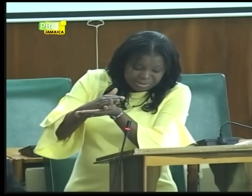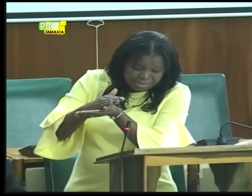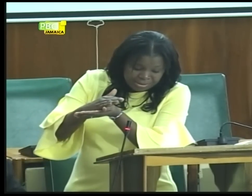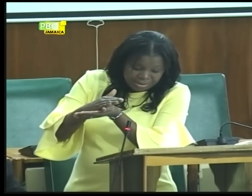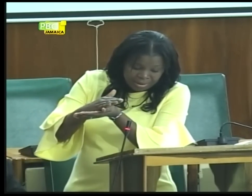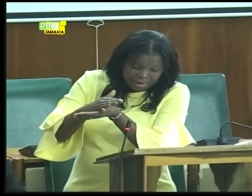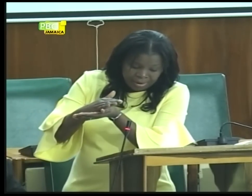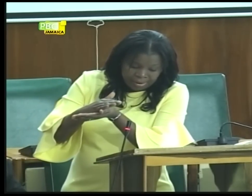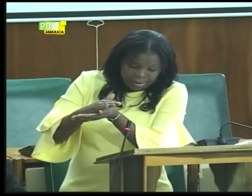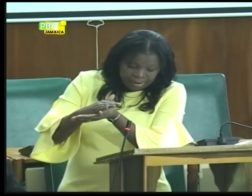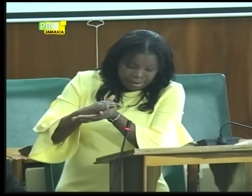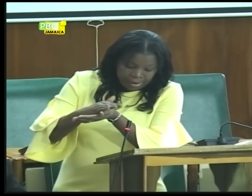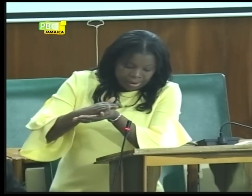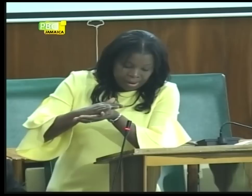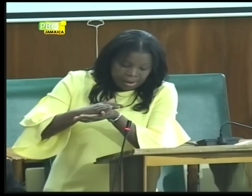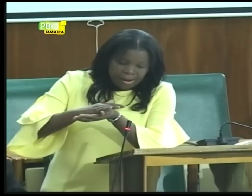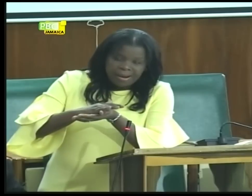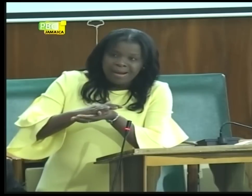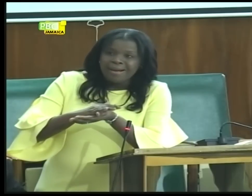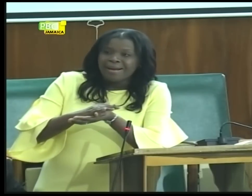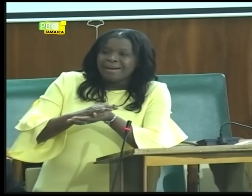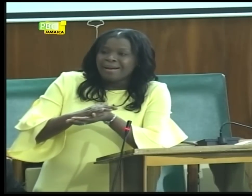becomes a